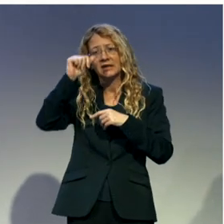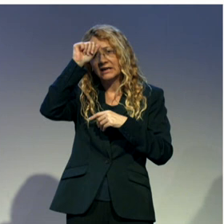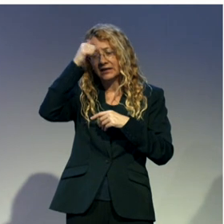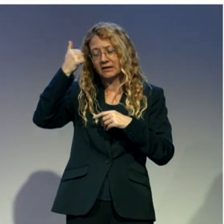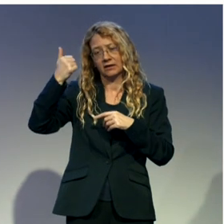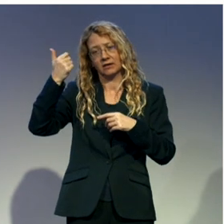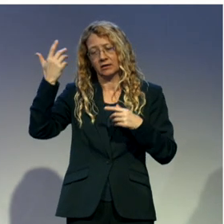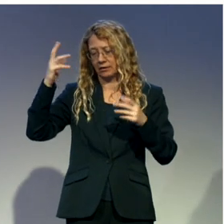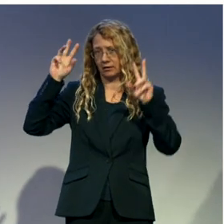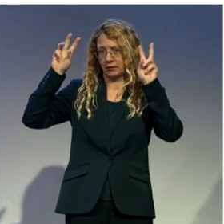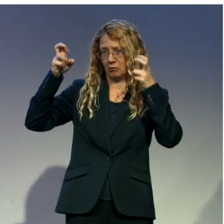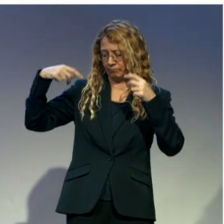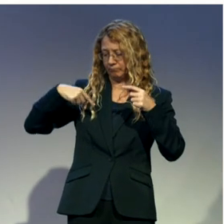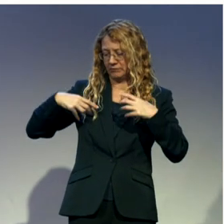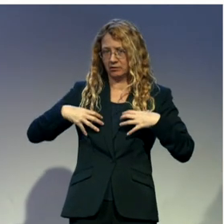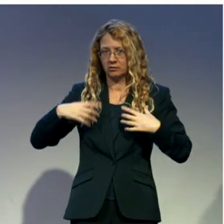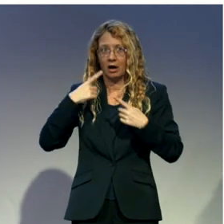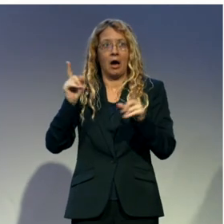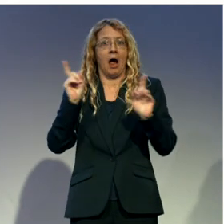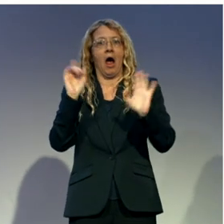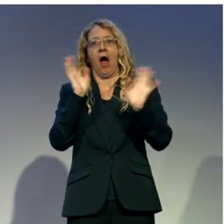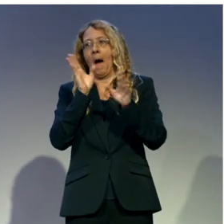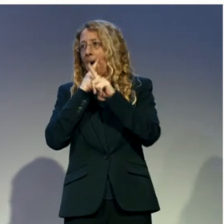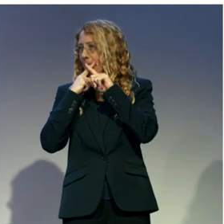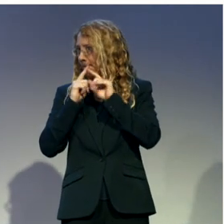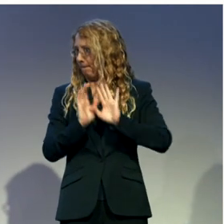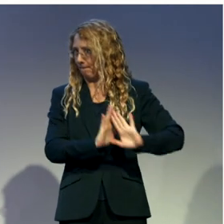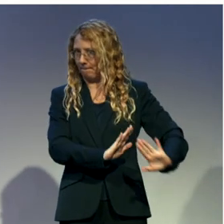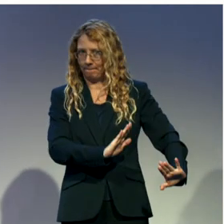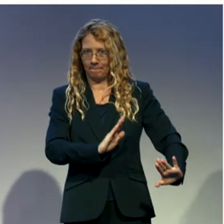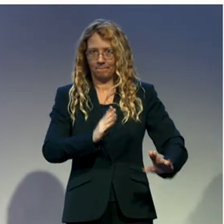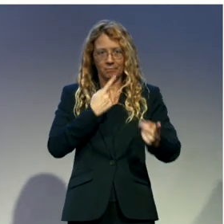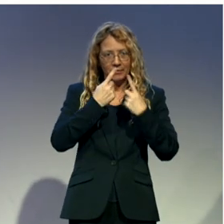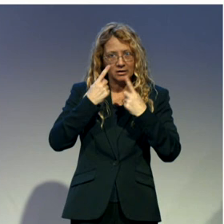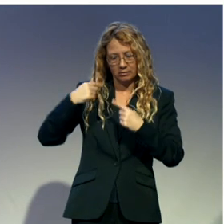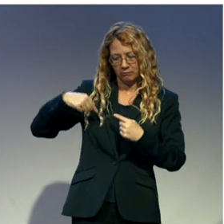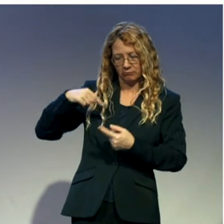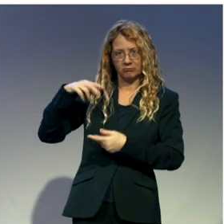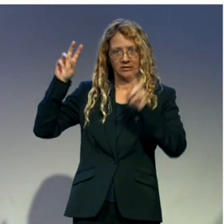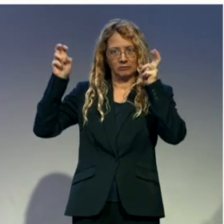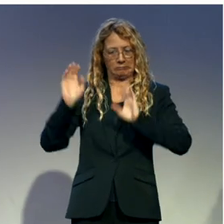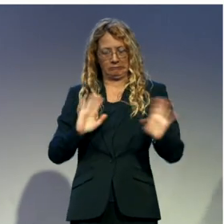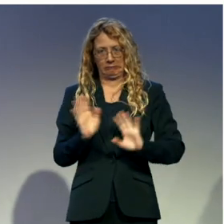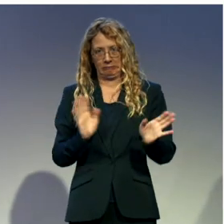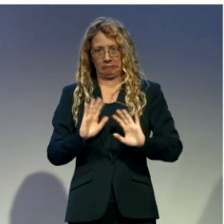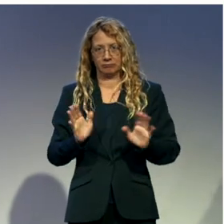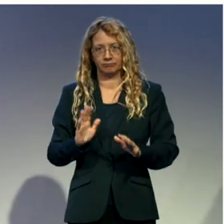is very taboo. So talking about breast health is almost absent. Nobody is talking to her